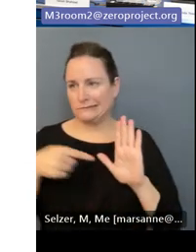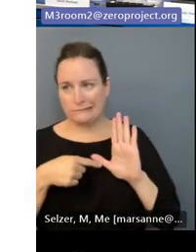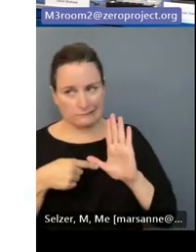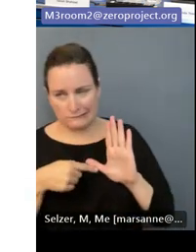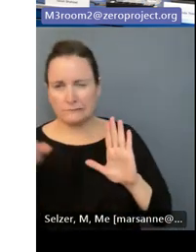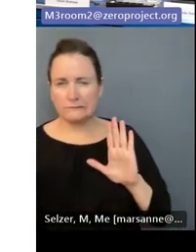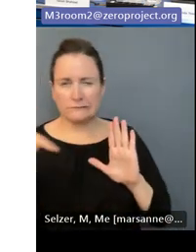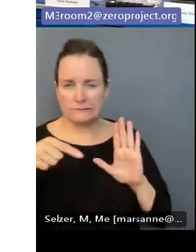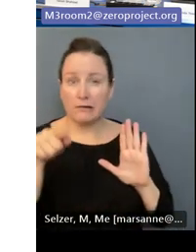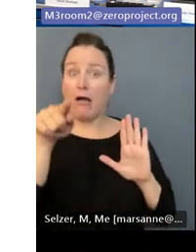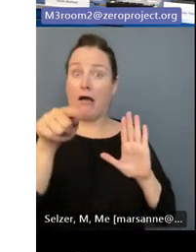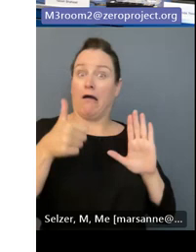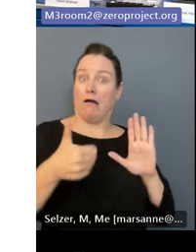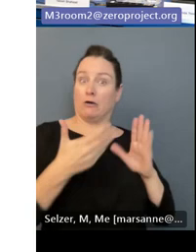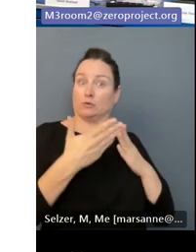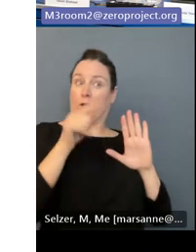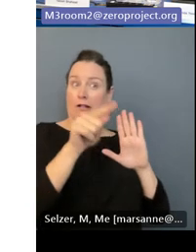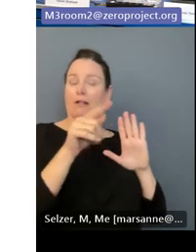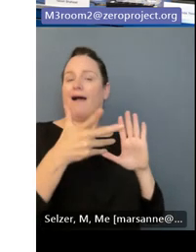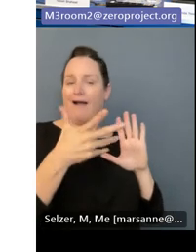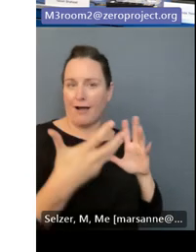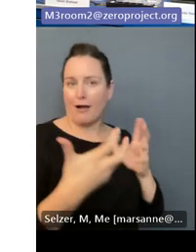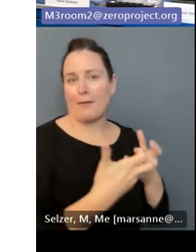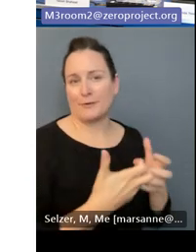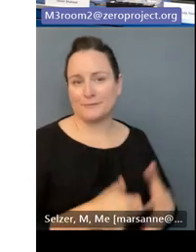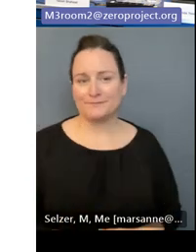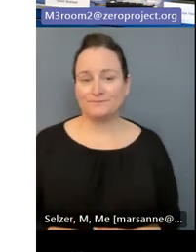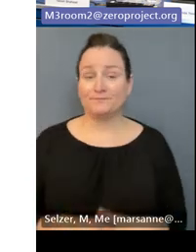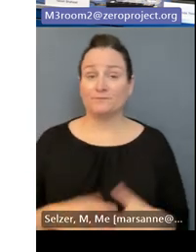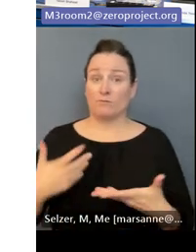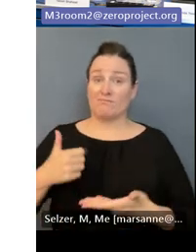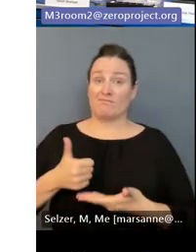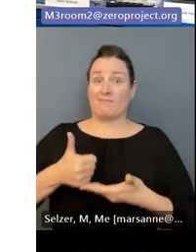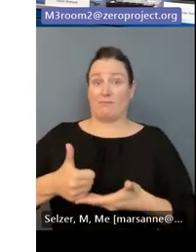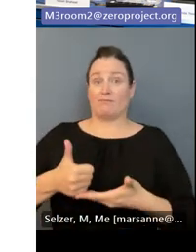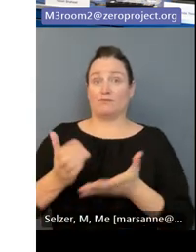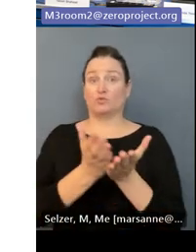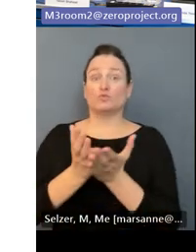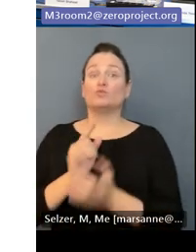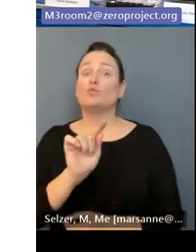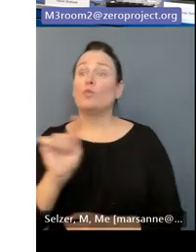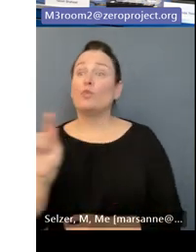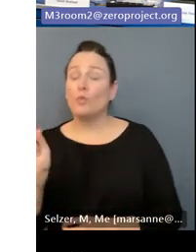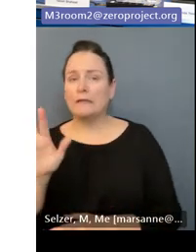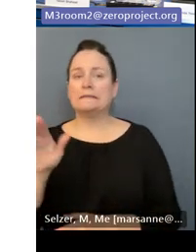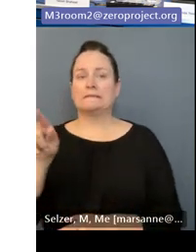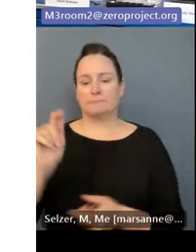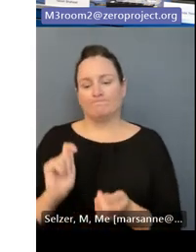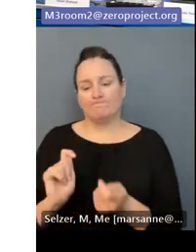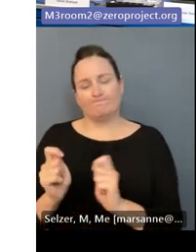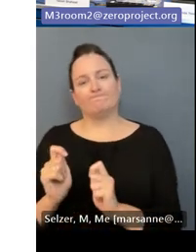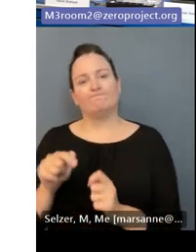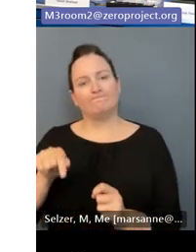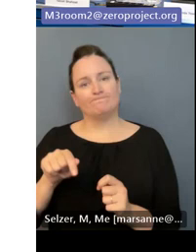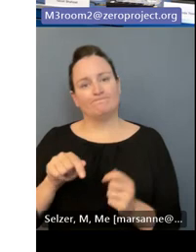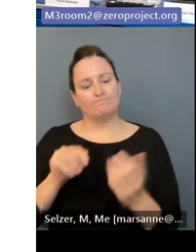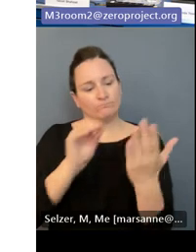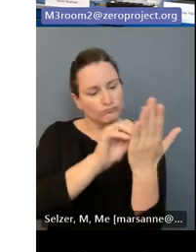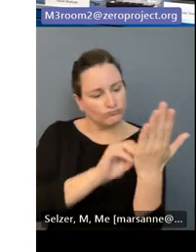We work with their infrastructural and curriculum adjustment so that they feel more ready to enroll our